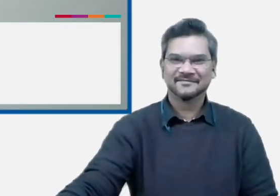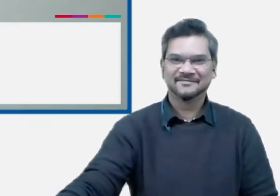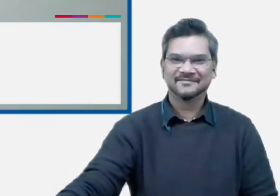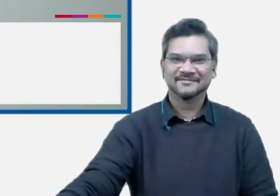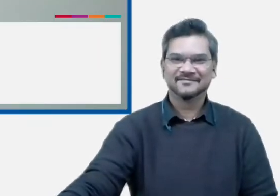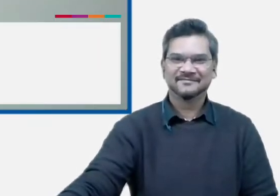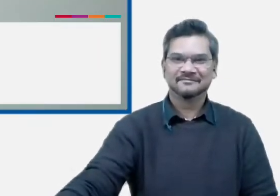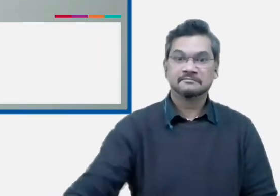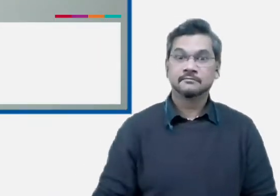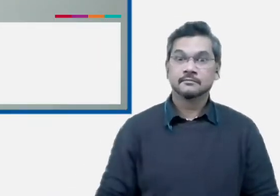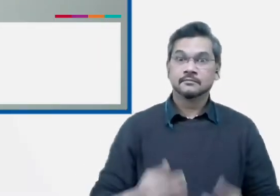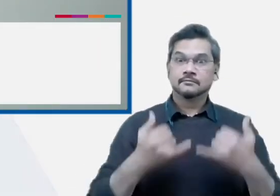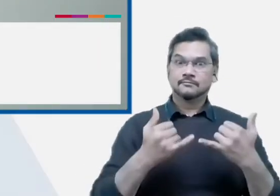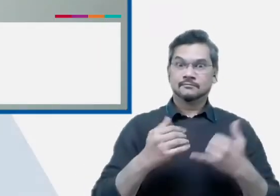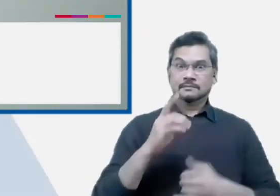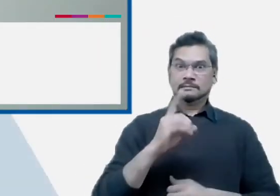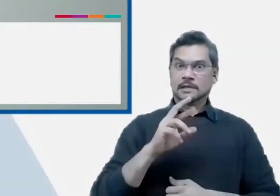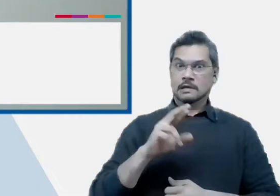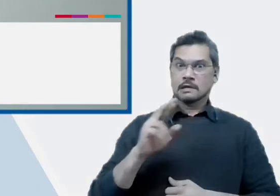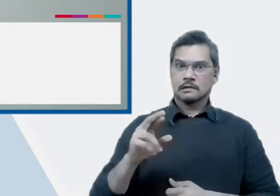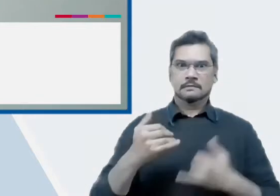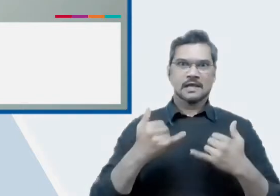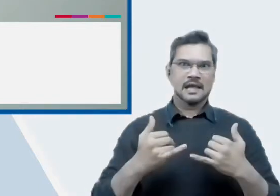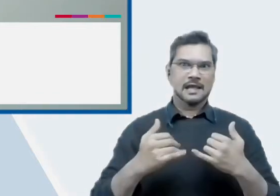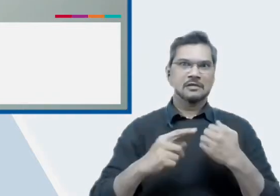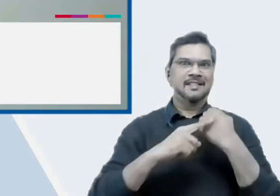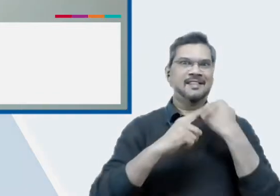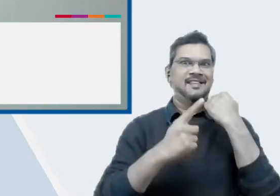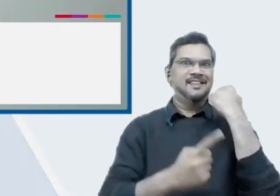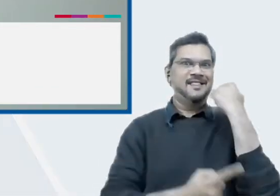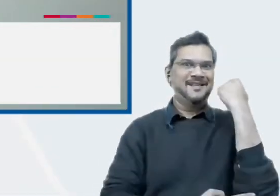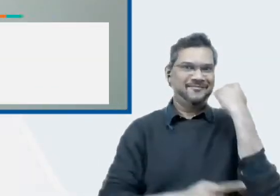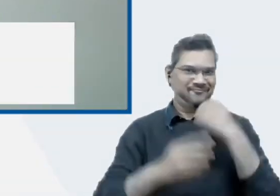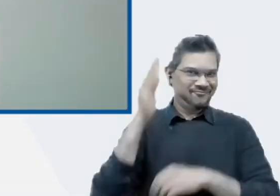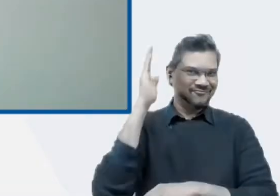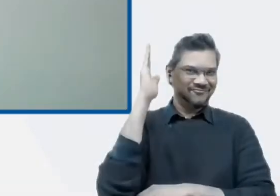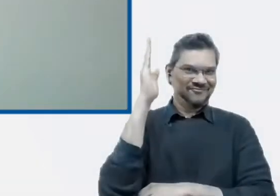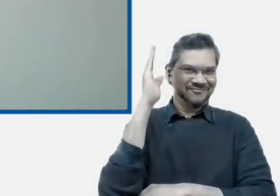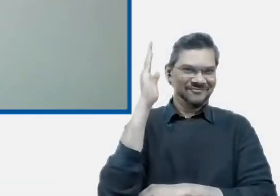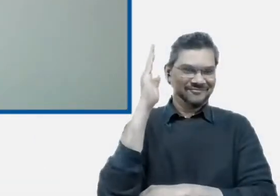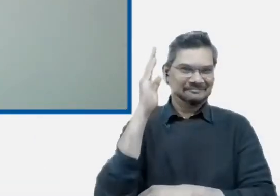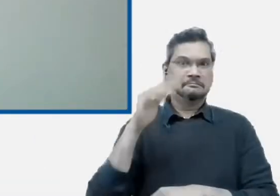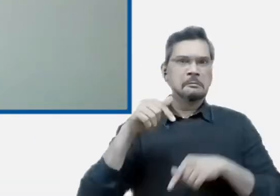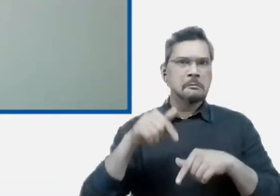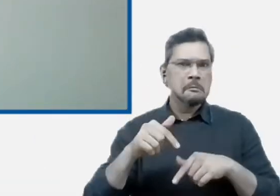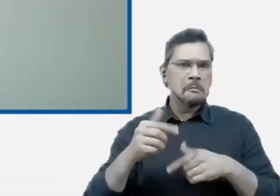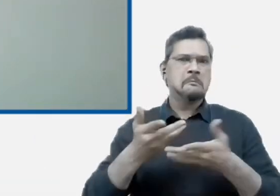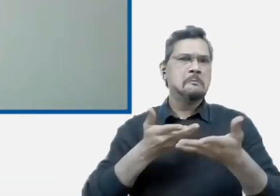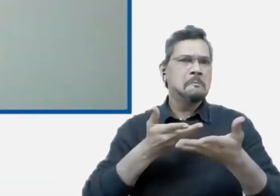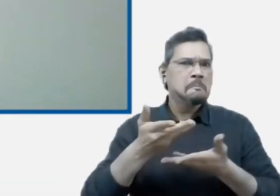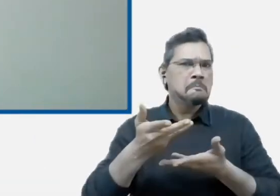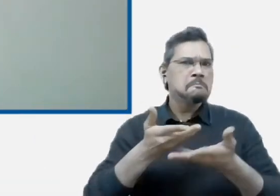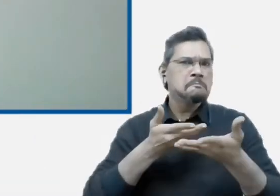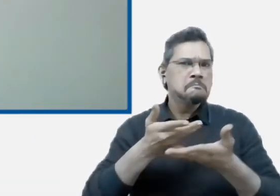for today will be a presentation and discussion of the outcome document of the 8th Africa Regional Platform